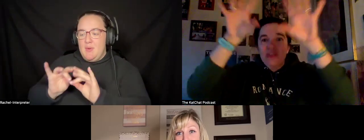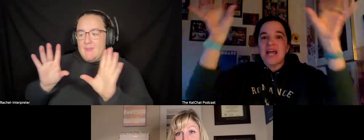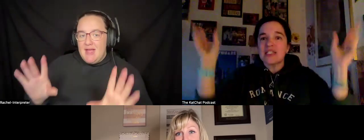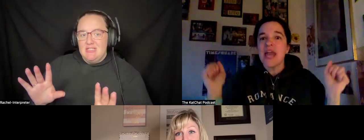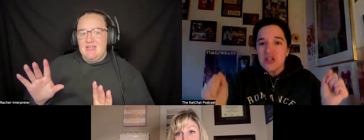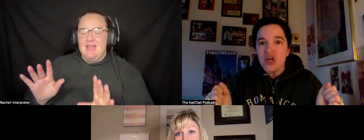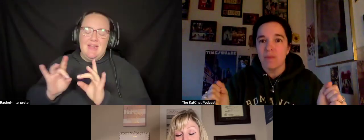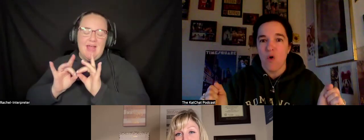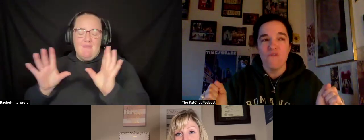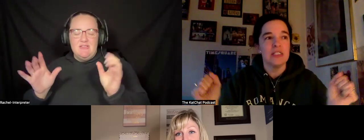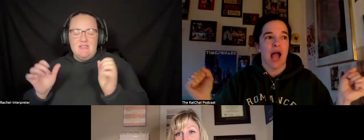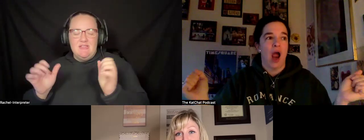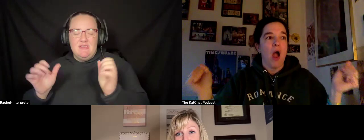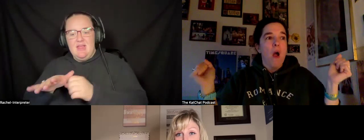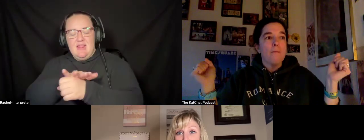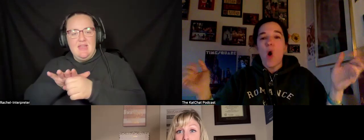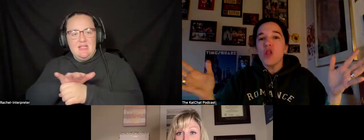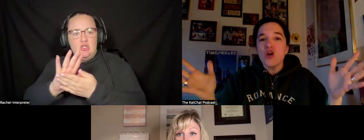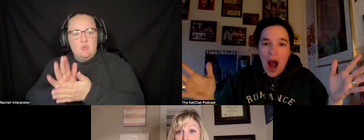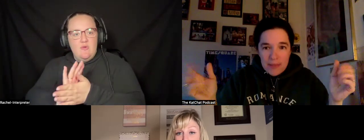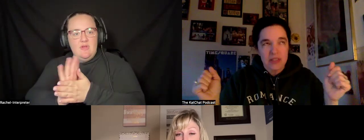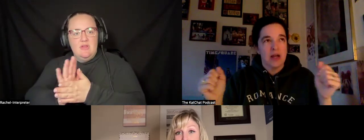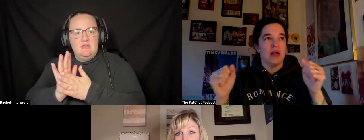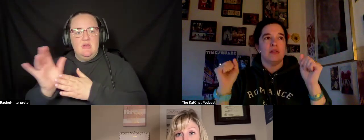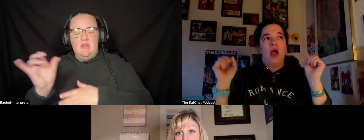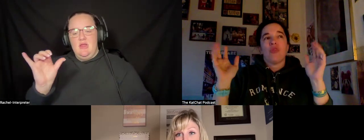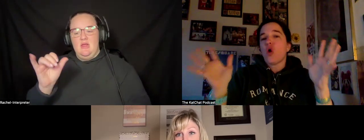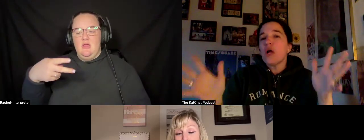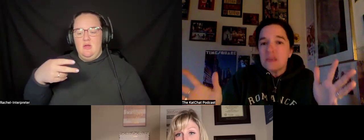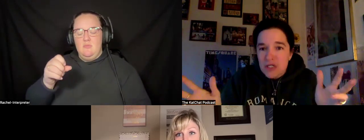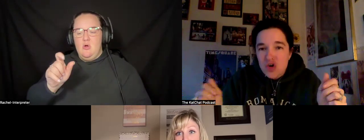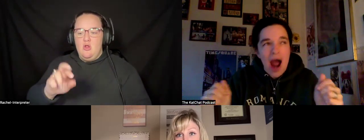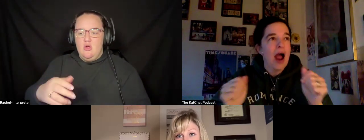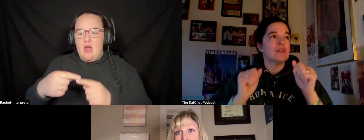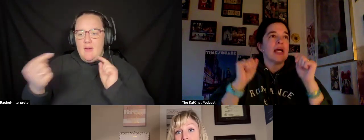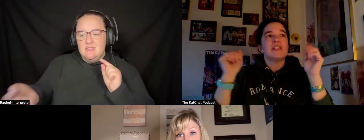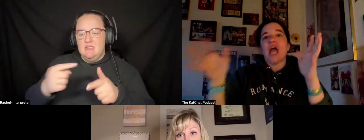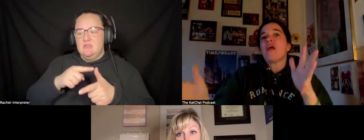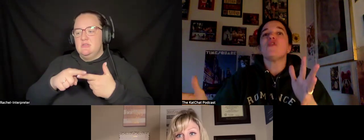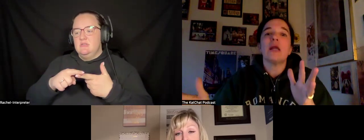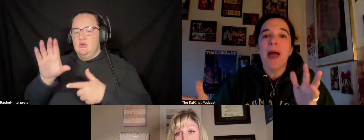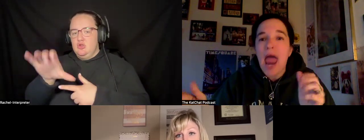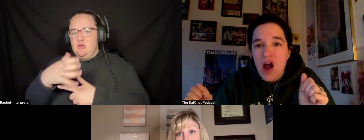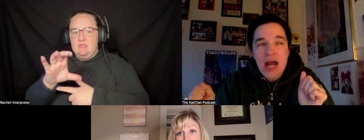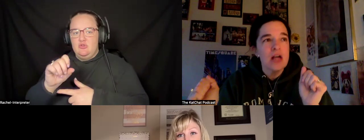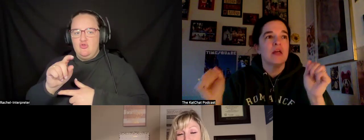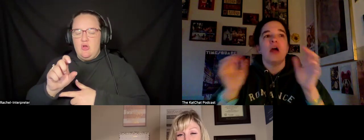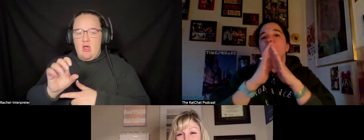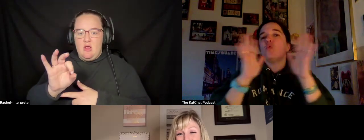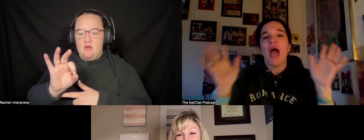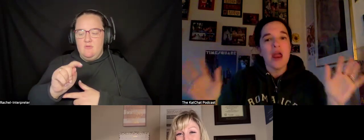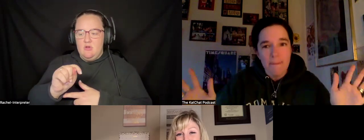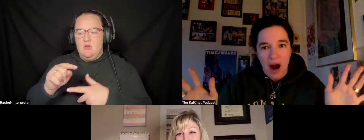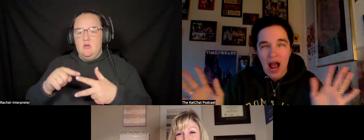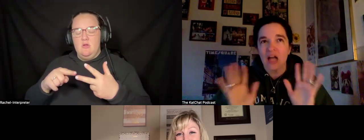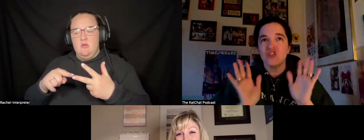course, with destination movies like polar opposites, the Christmas clock, Table in Paris,